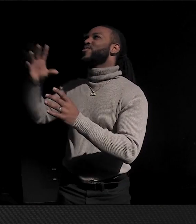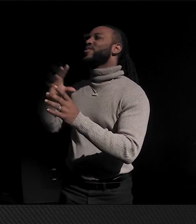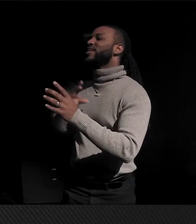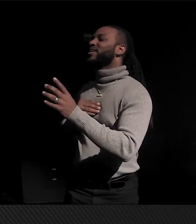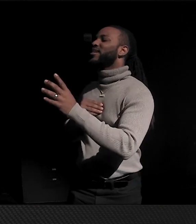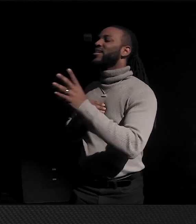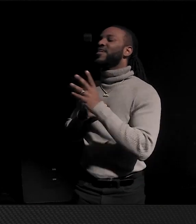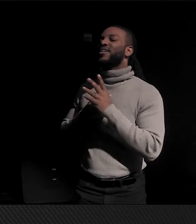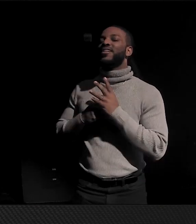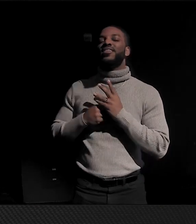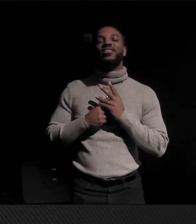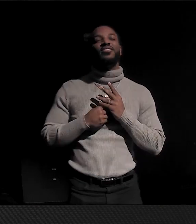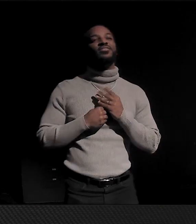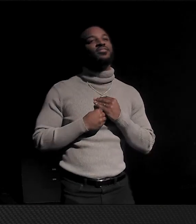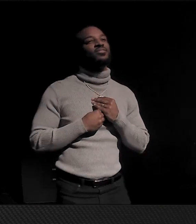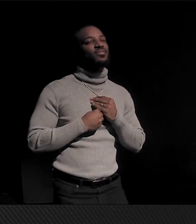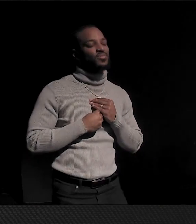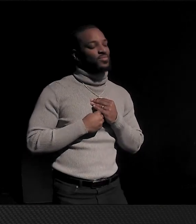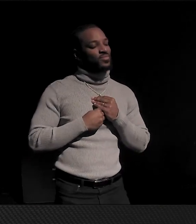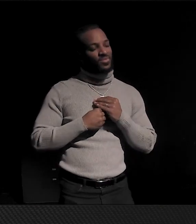freely.